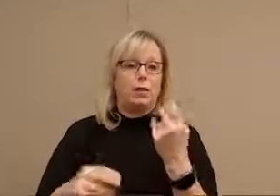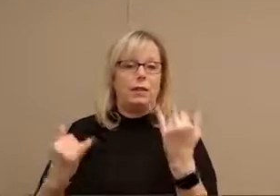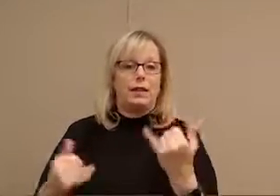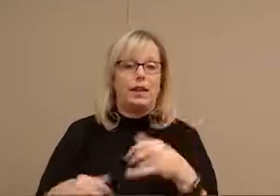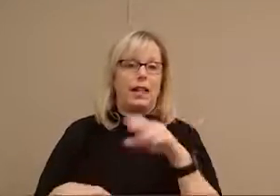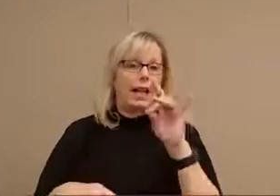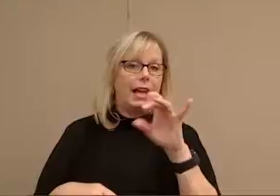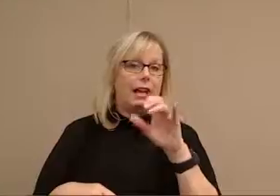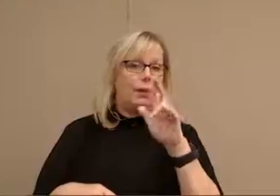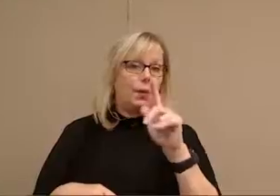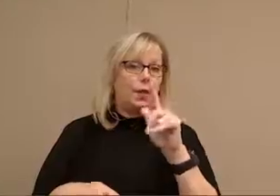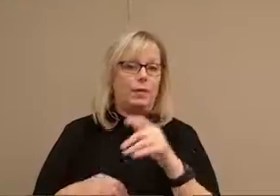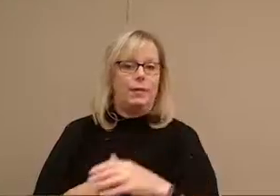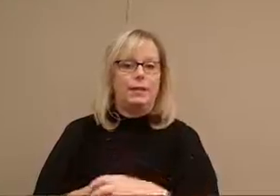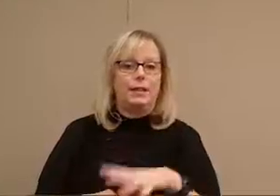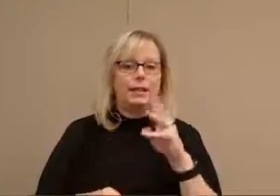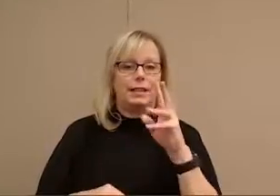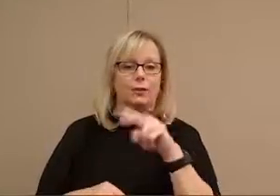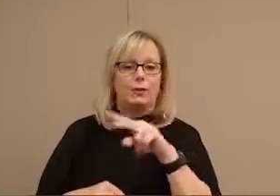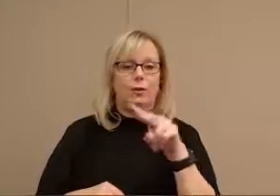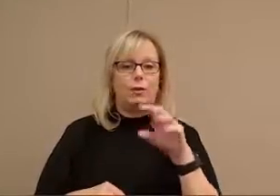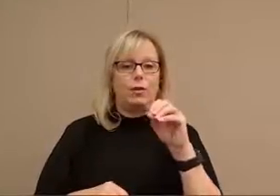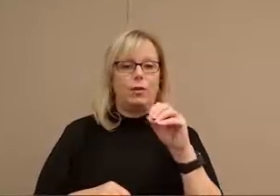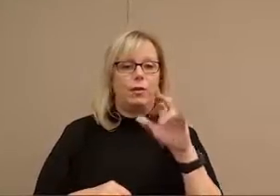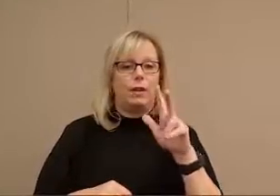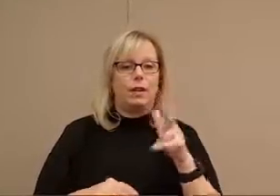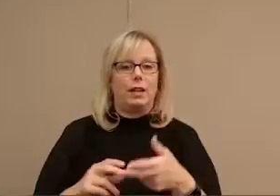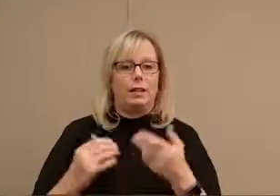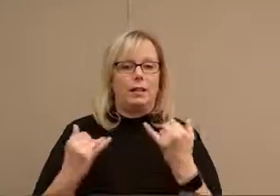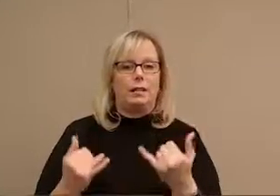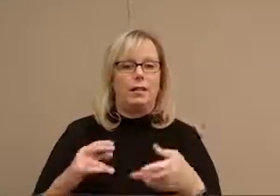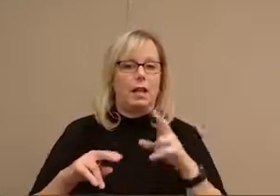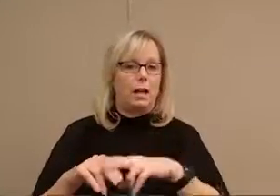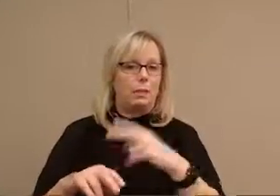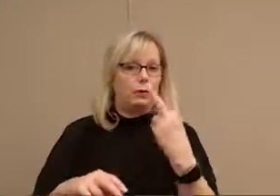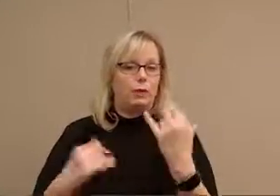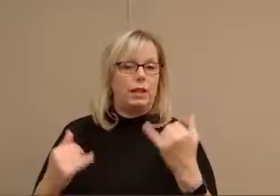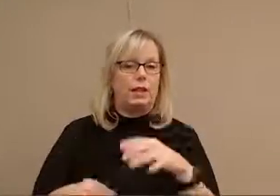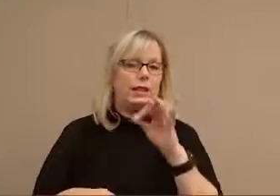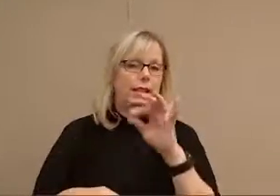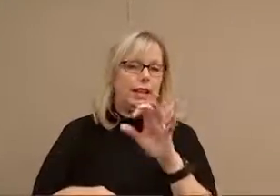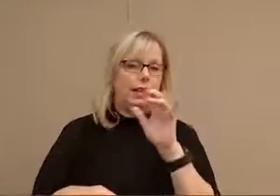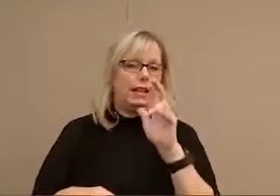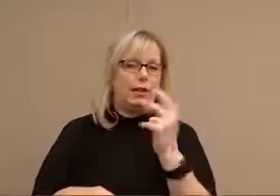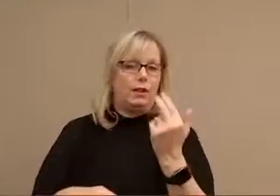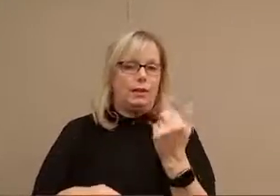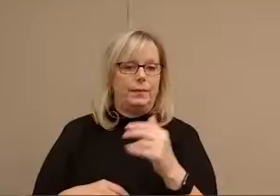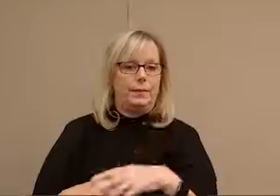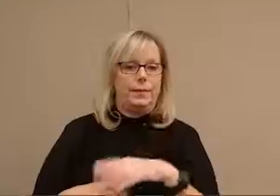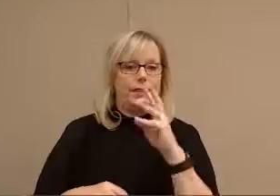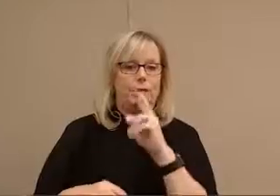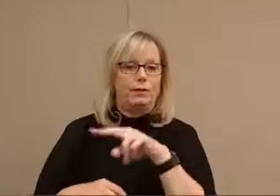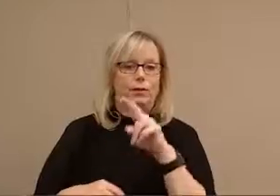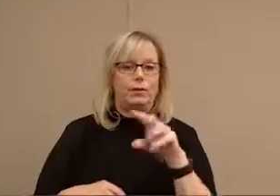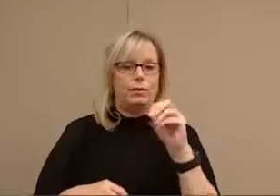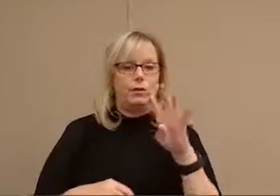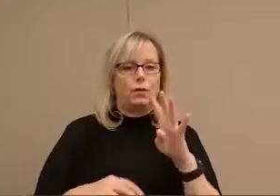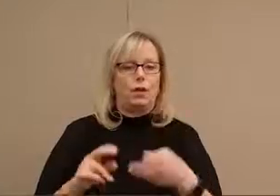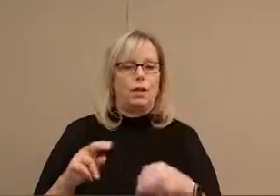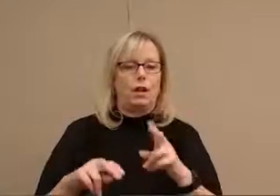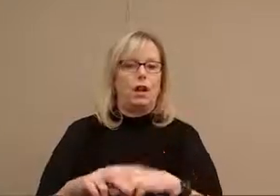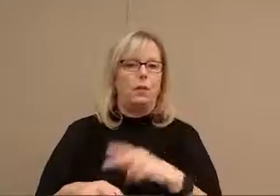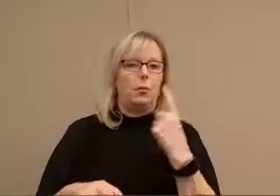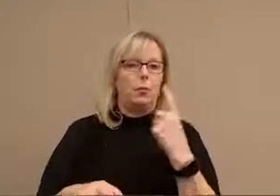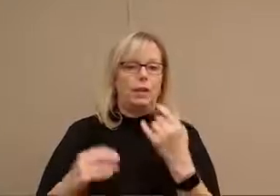now at 823. 62203 up 2 to 913.